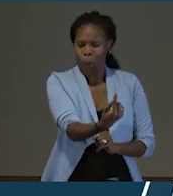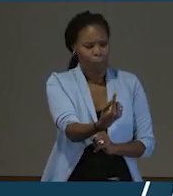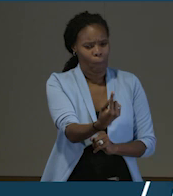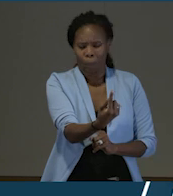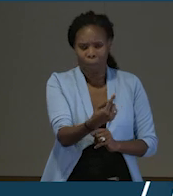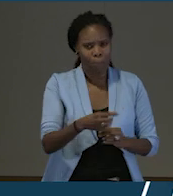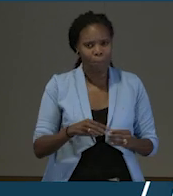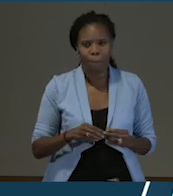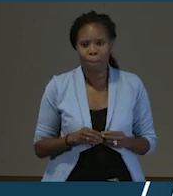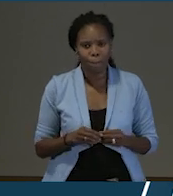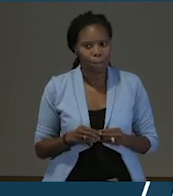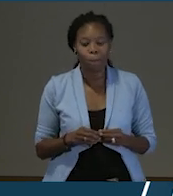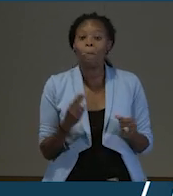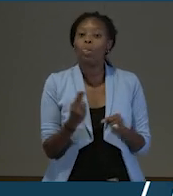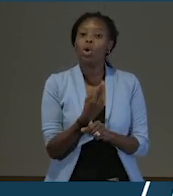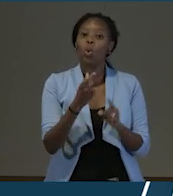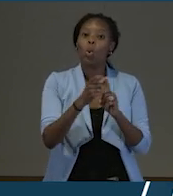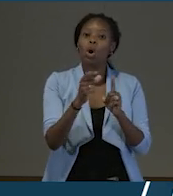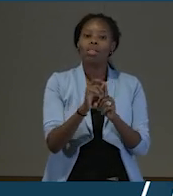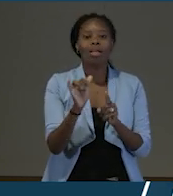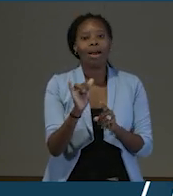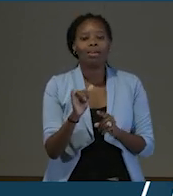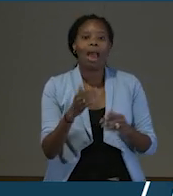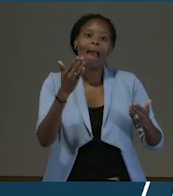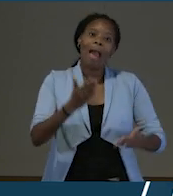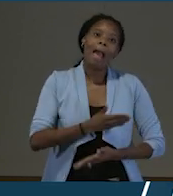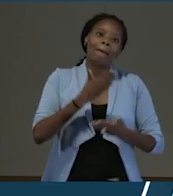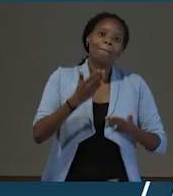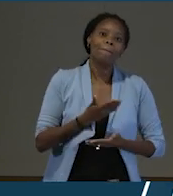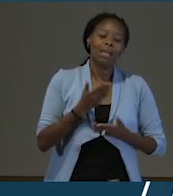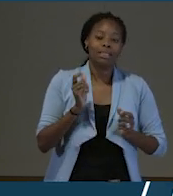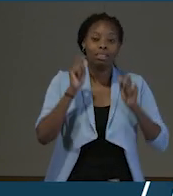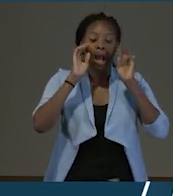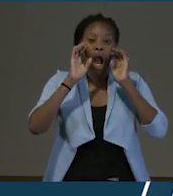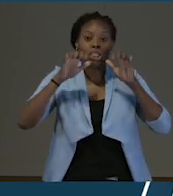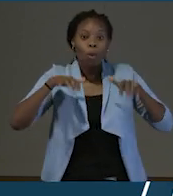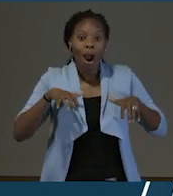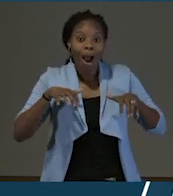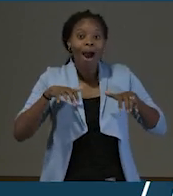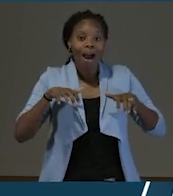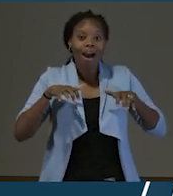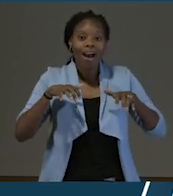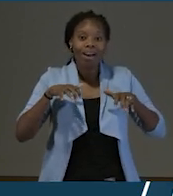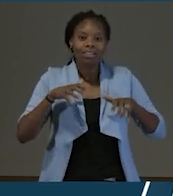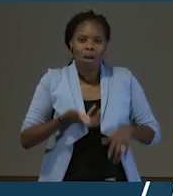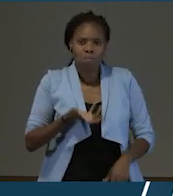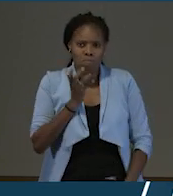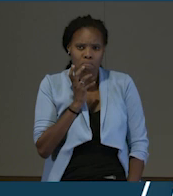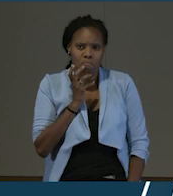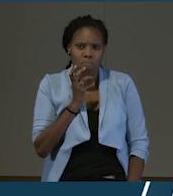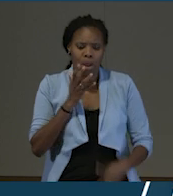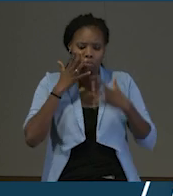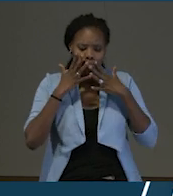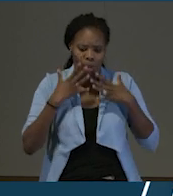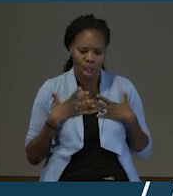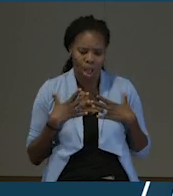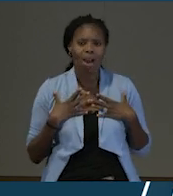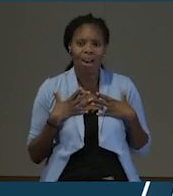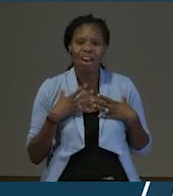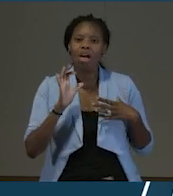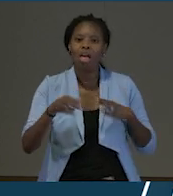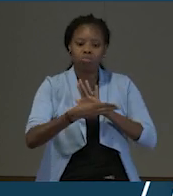words like happy, angry, surprised, sad during those activities helps them to identify and label their